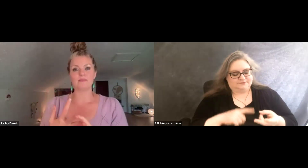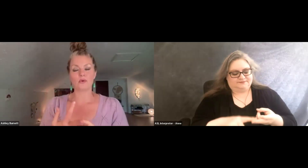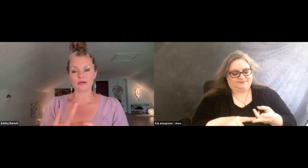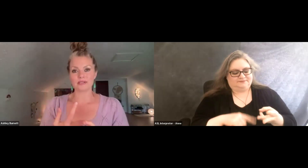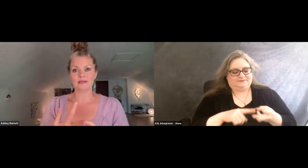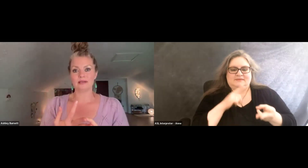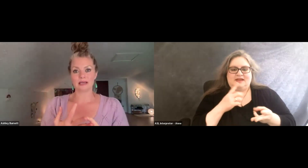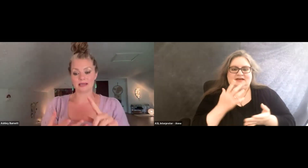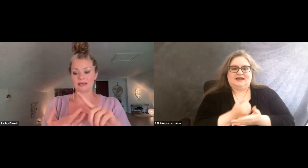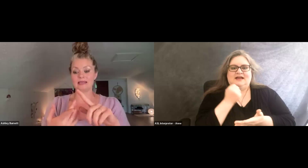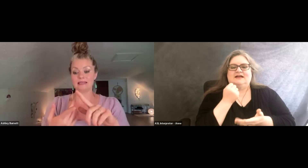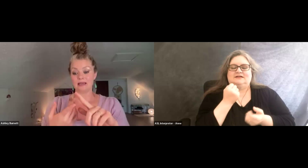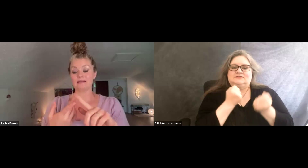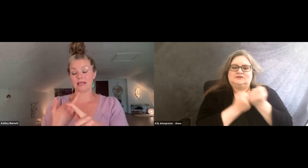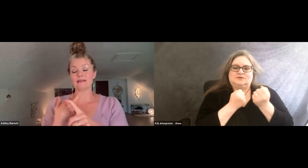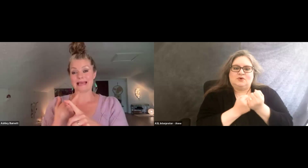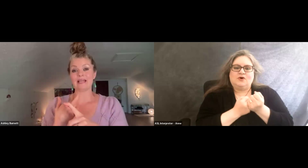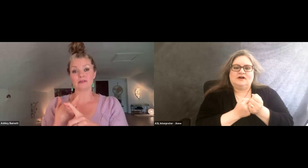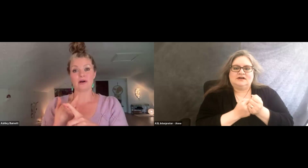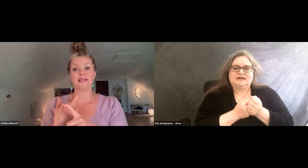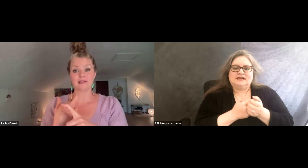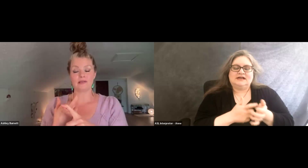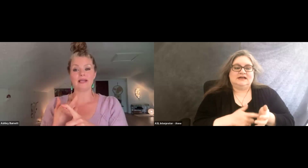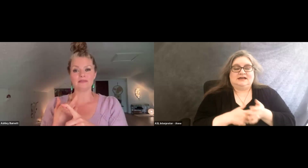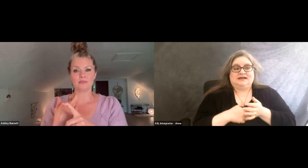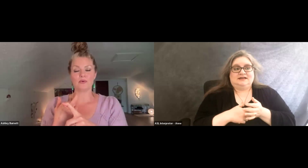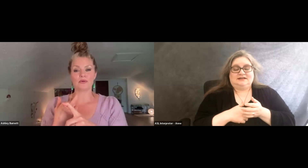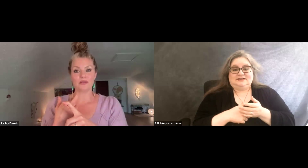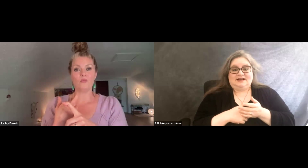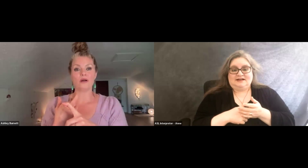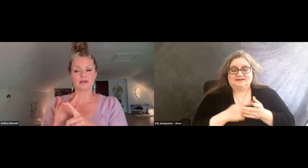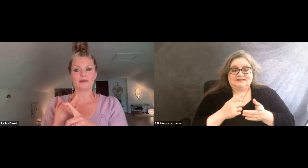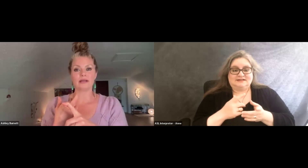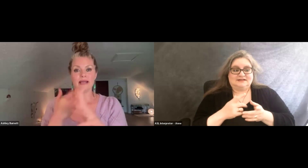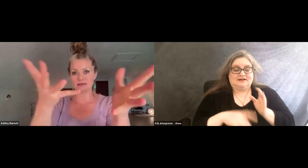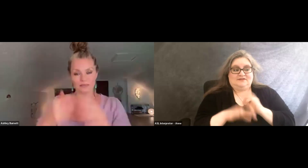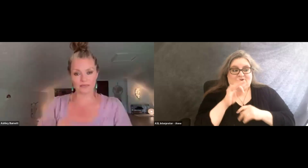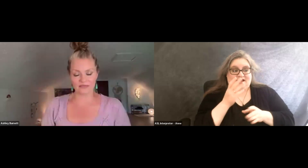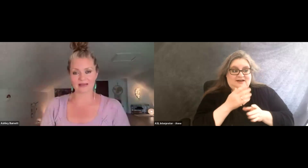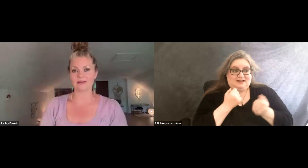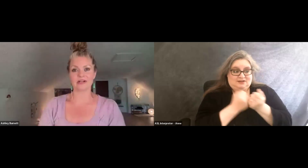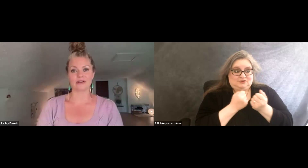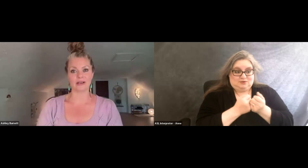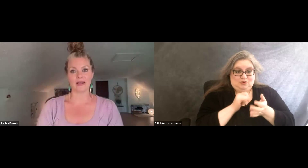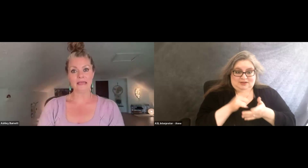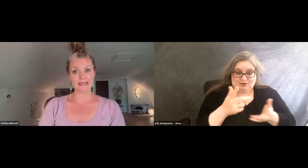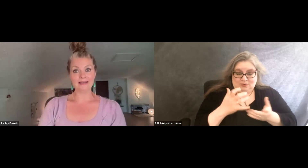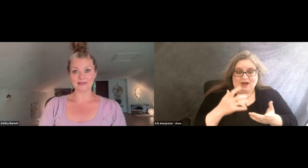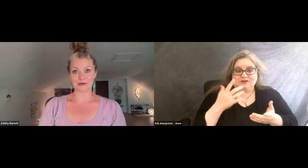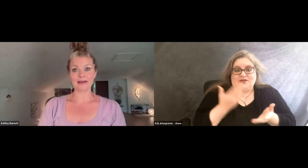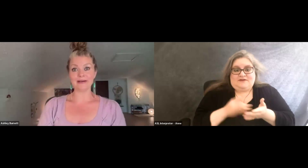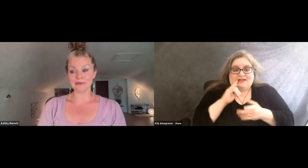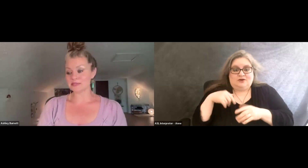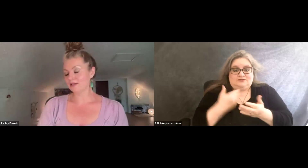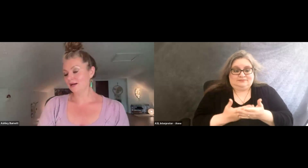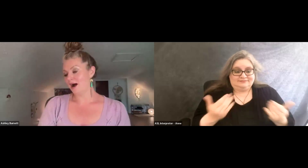getting support. It takes getting yourself into the lane of support that you want to create. So the fact that you're here today